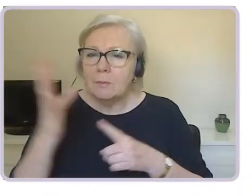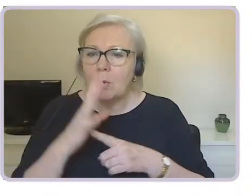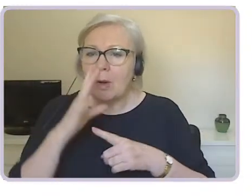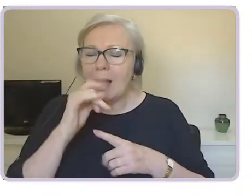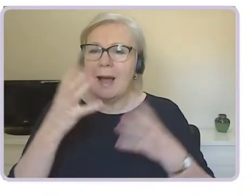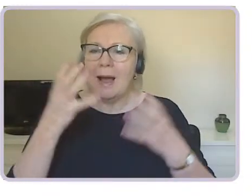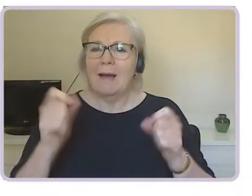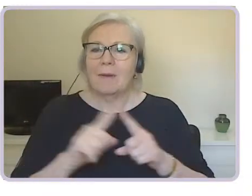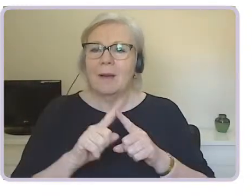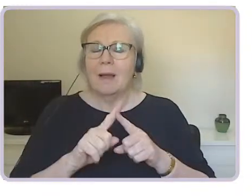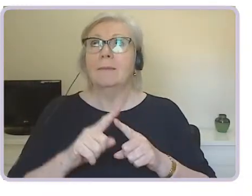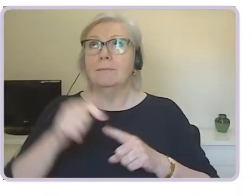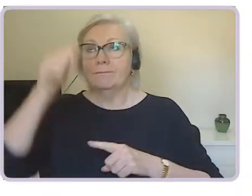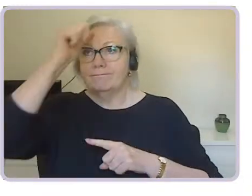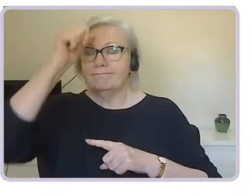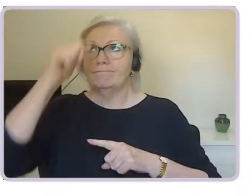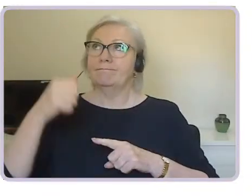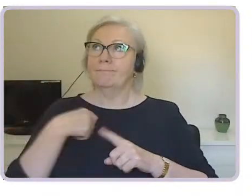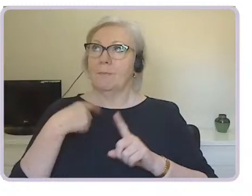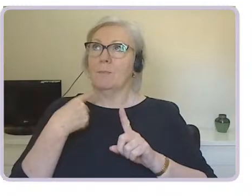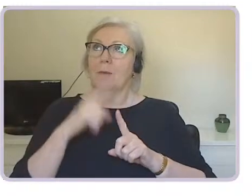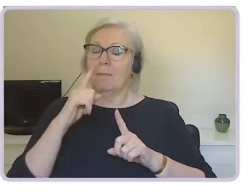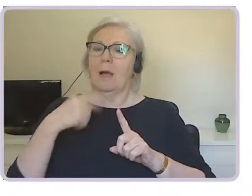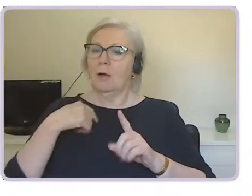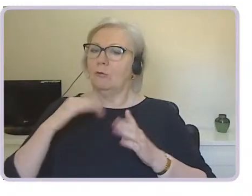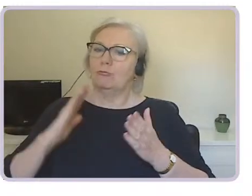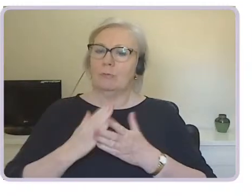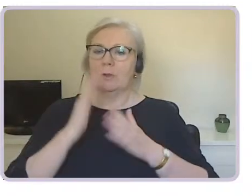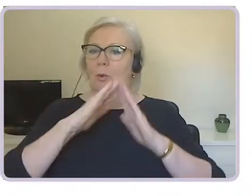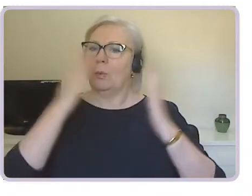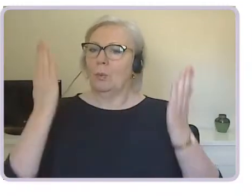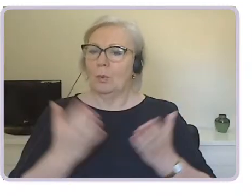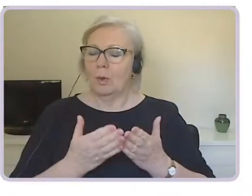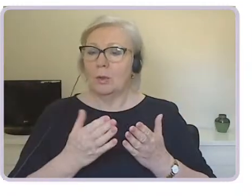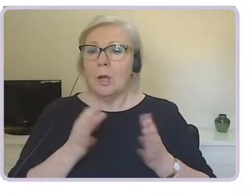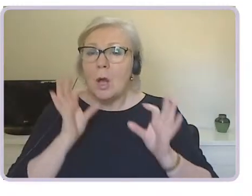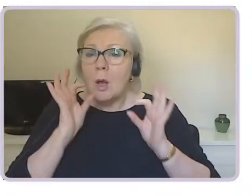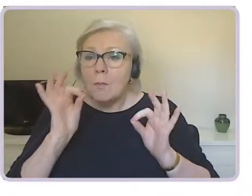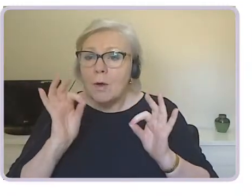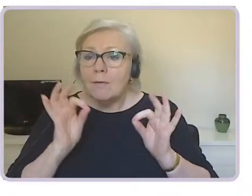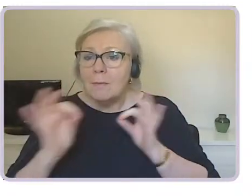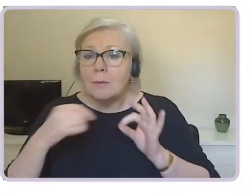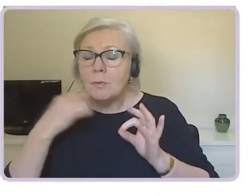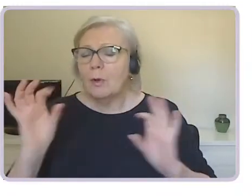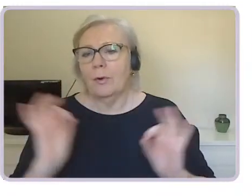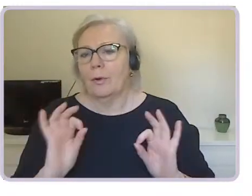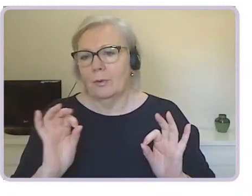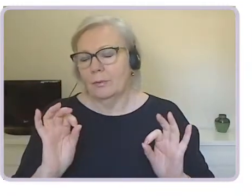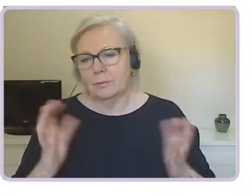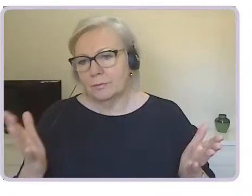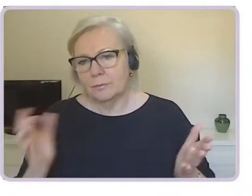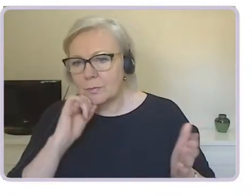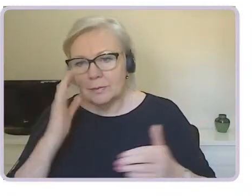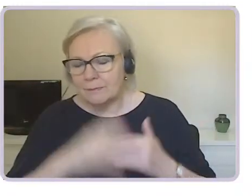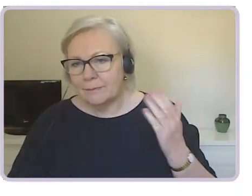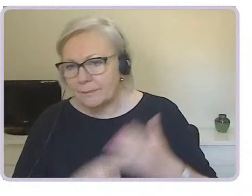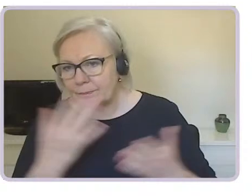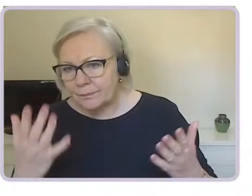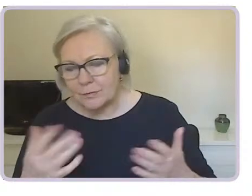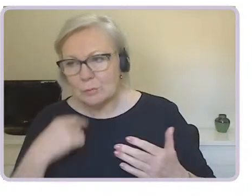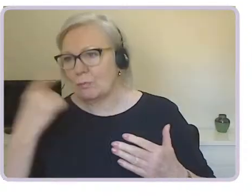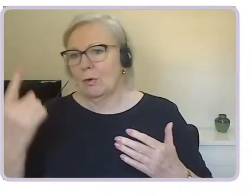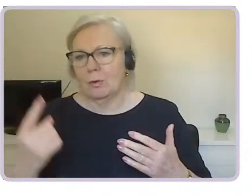realistic optimism. We are not going to have the perfect plan tomorrow for everyone with disability in all of Australia to manage